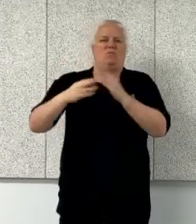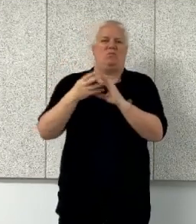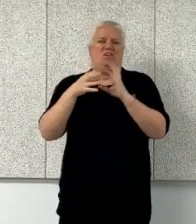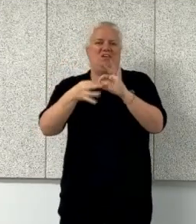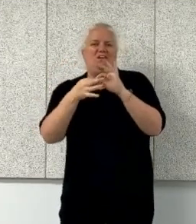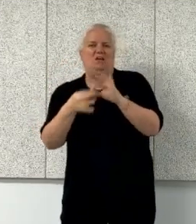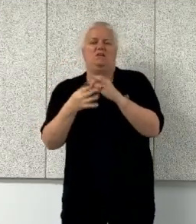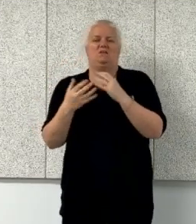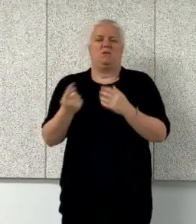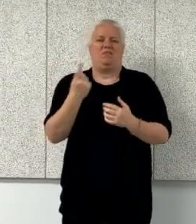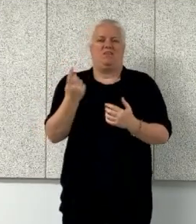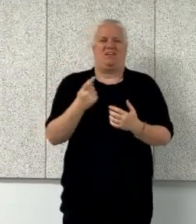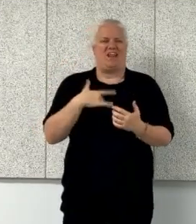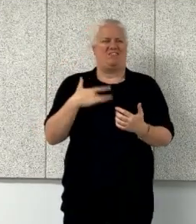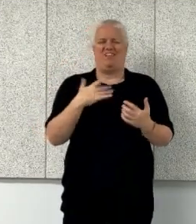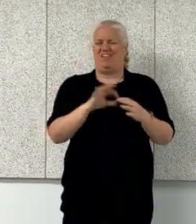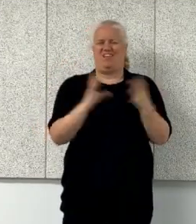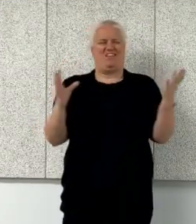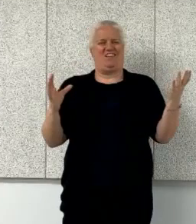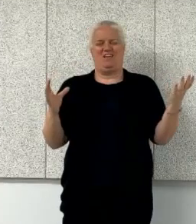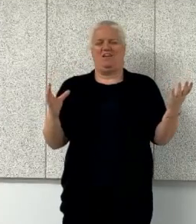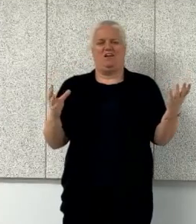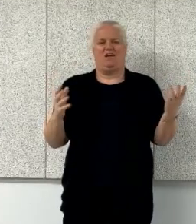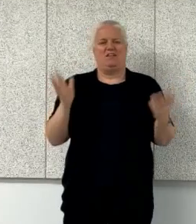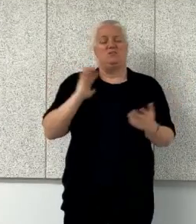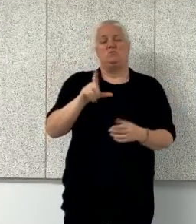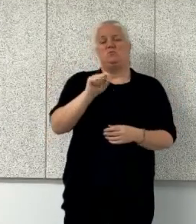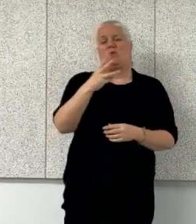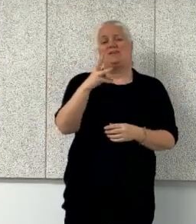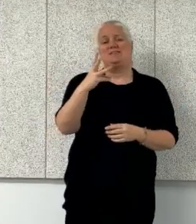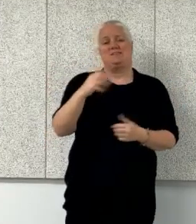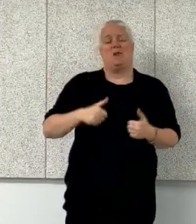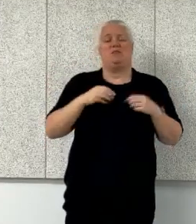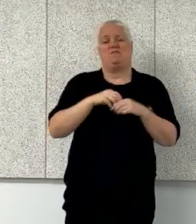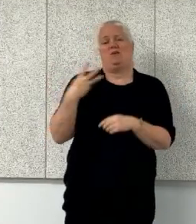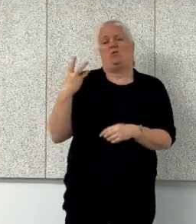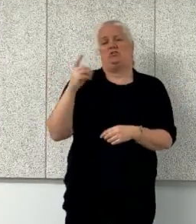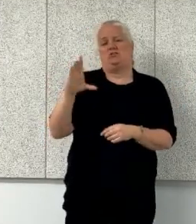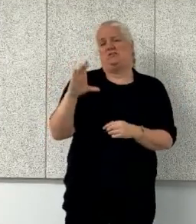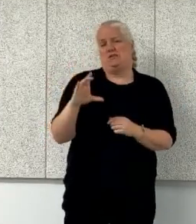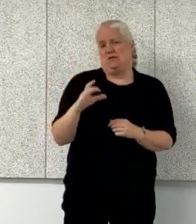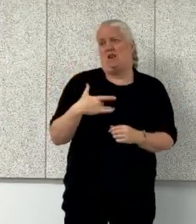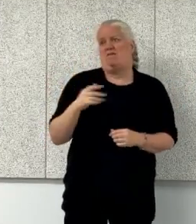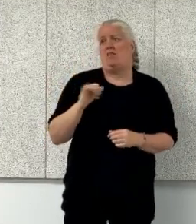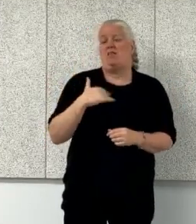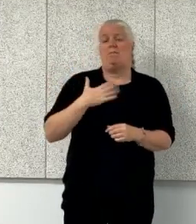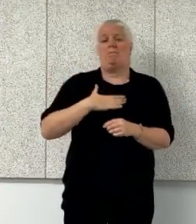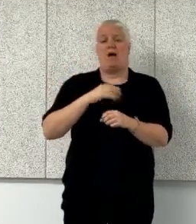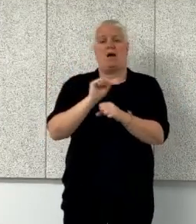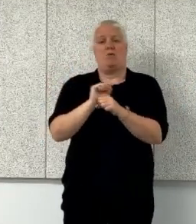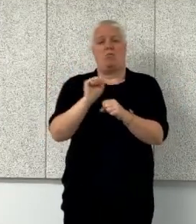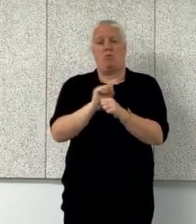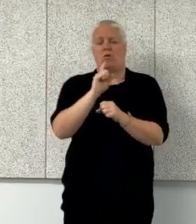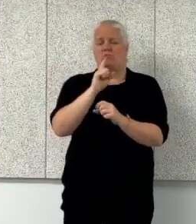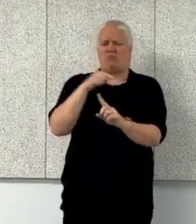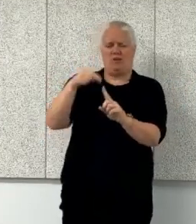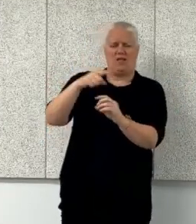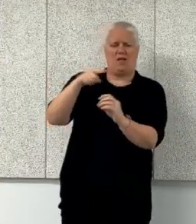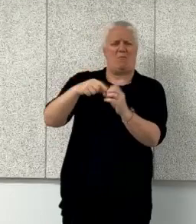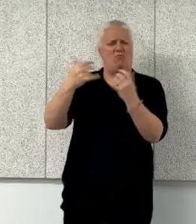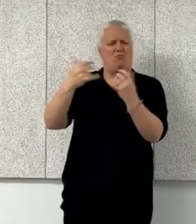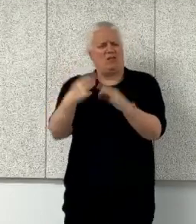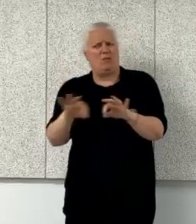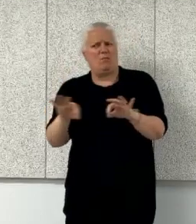2016. I was living in Washington, D.C. And I felt like the work that I was doing was not only addressing this really critical moment in our